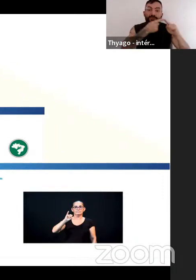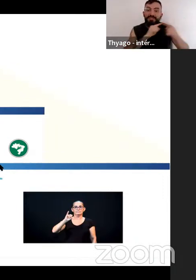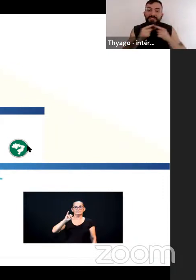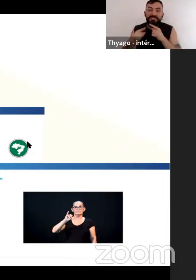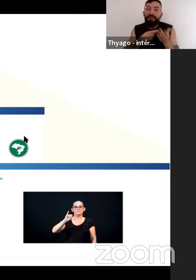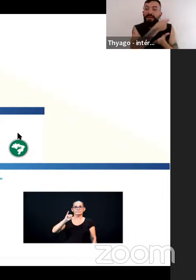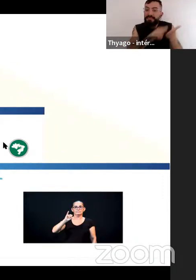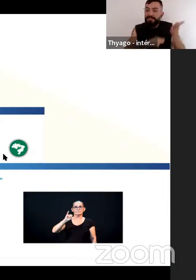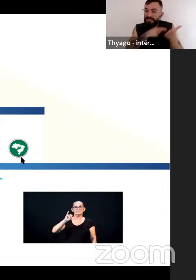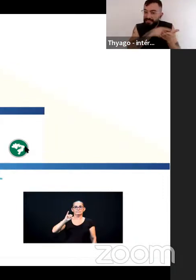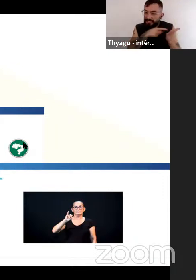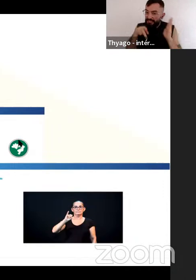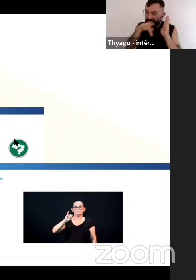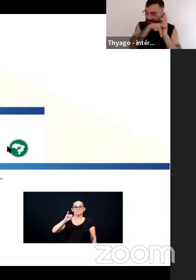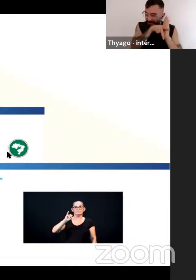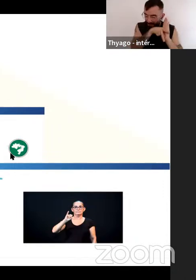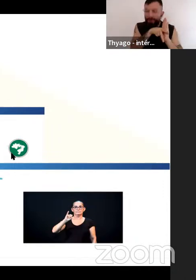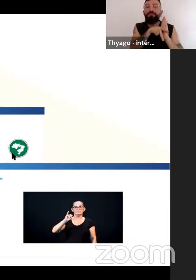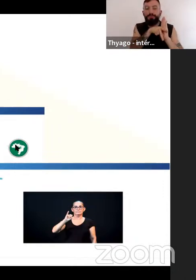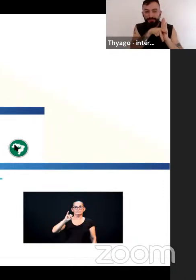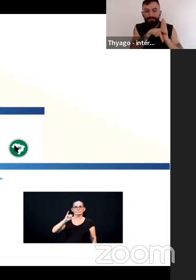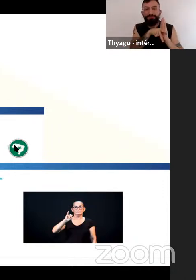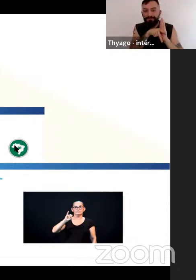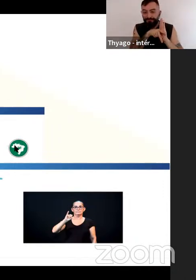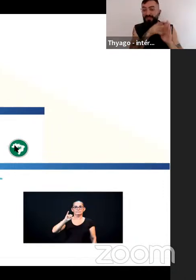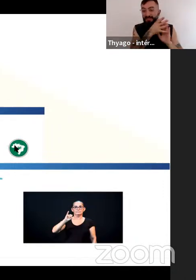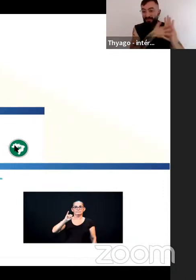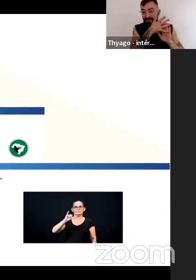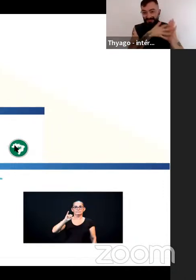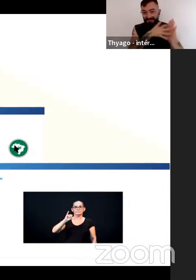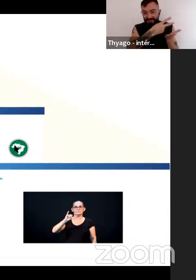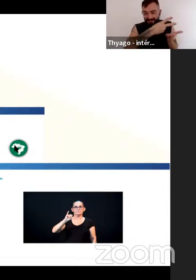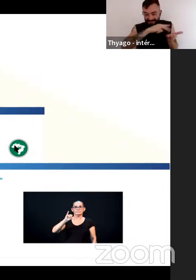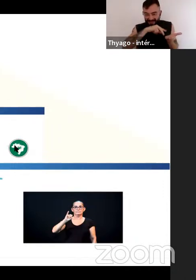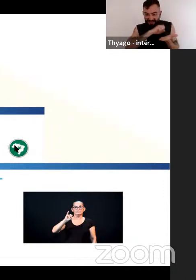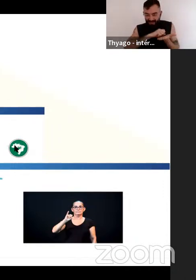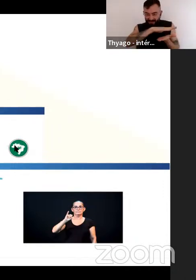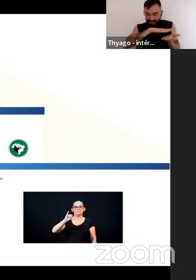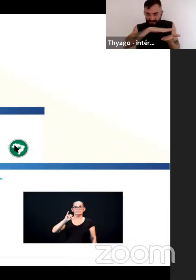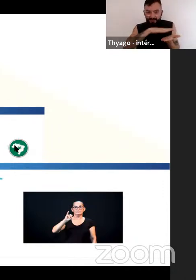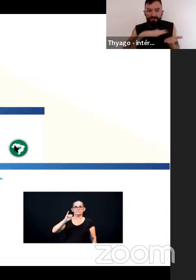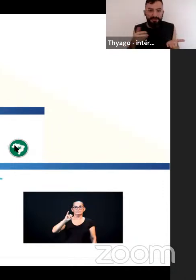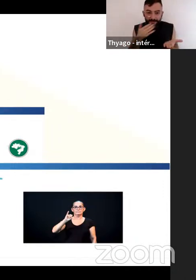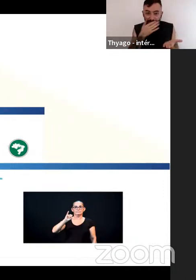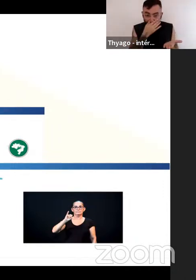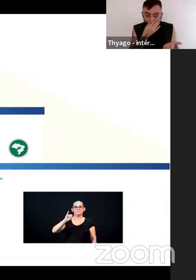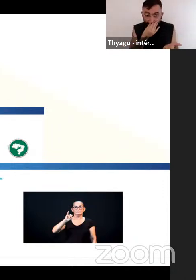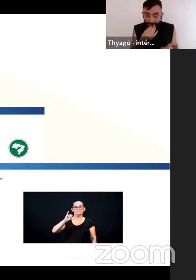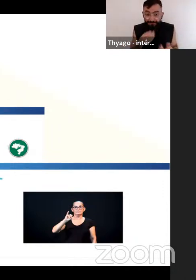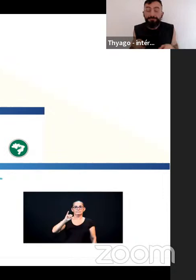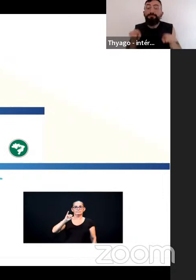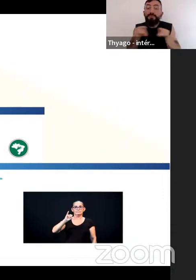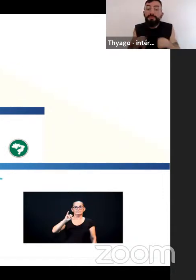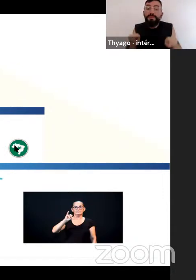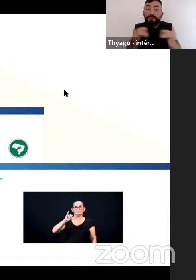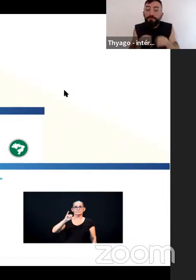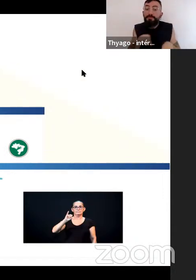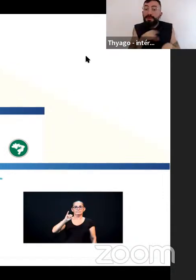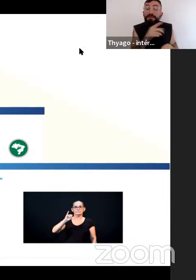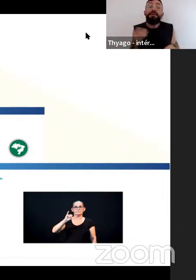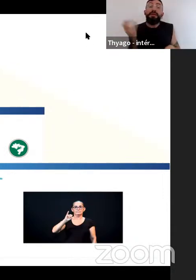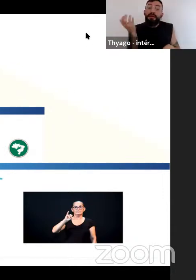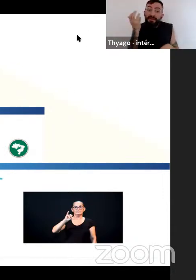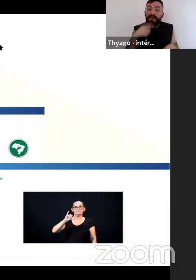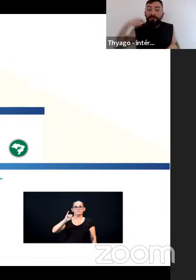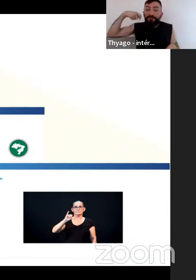sign languages. An icon where people will be able to see a video with the explanation of the motivation for